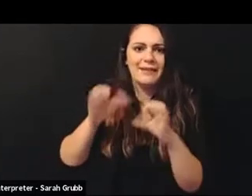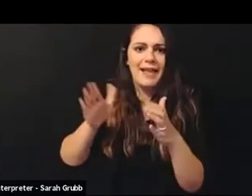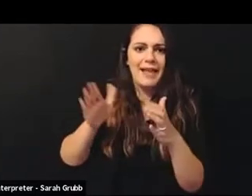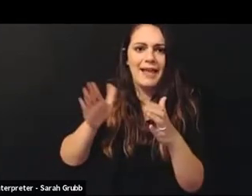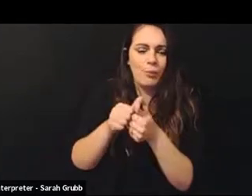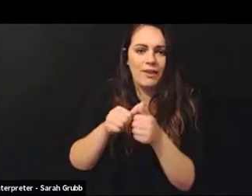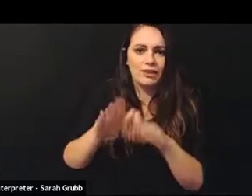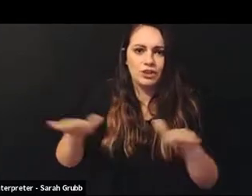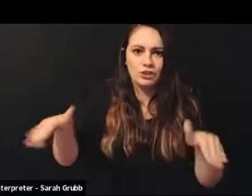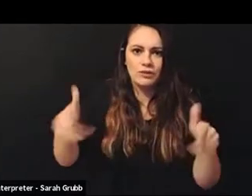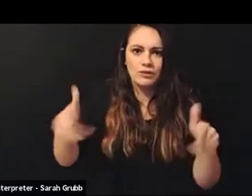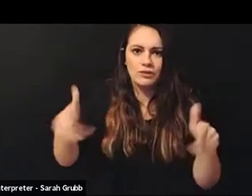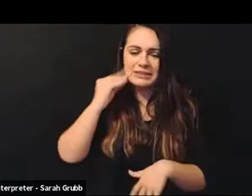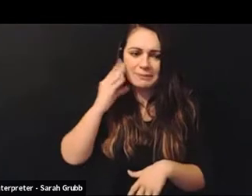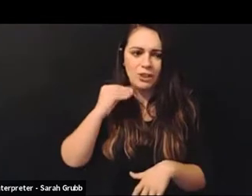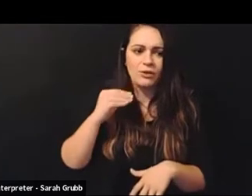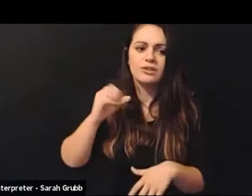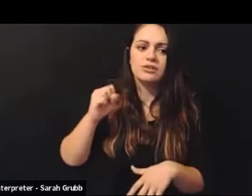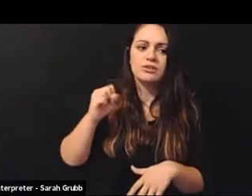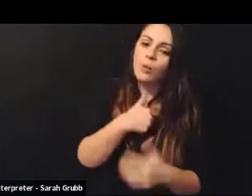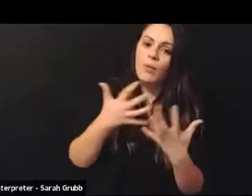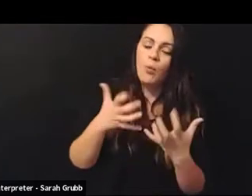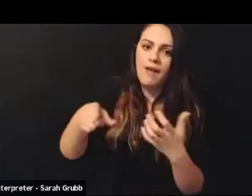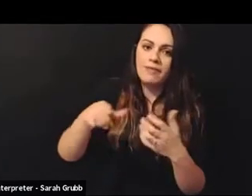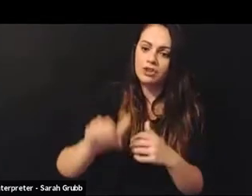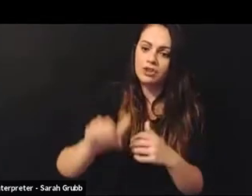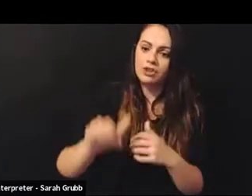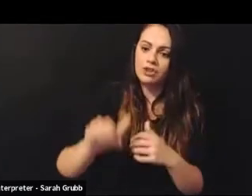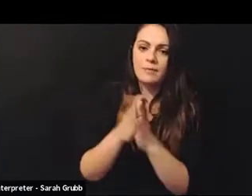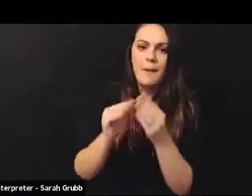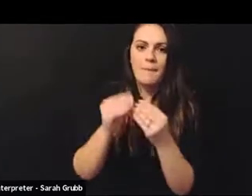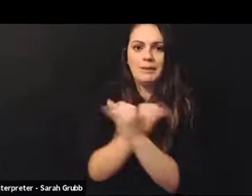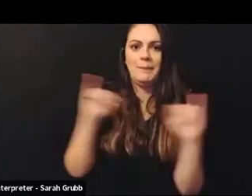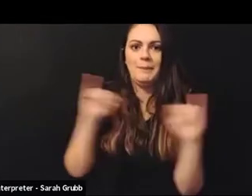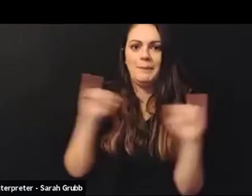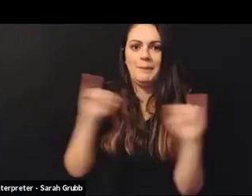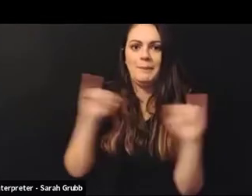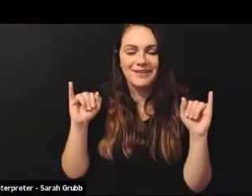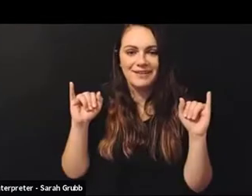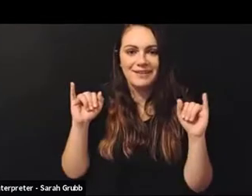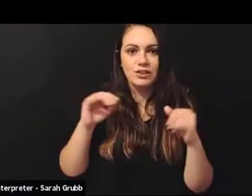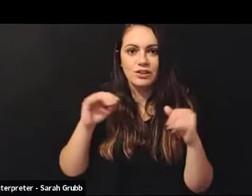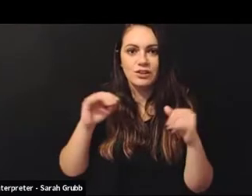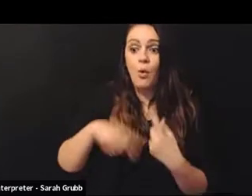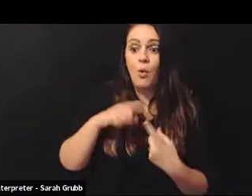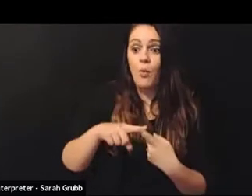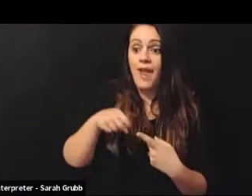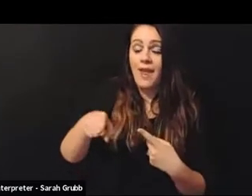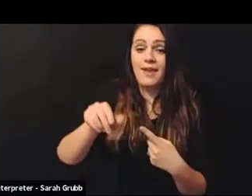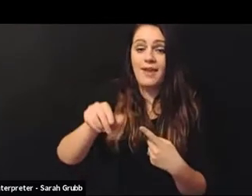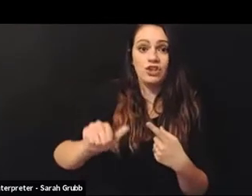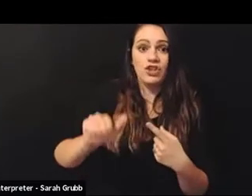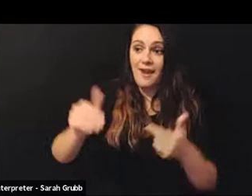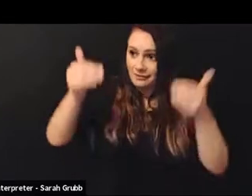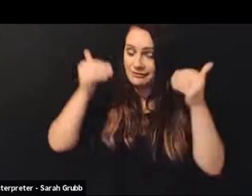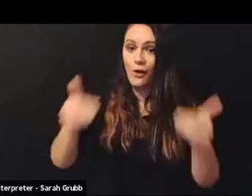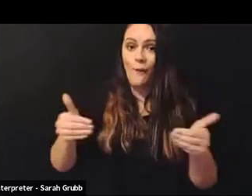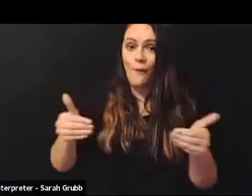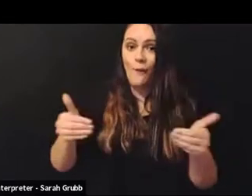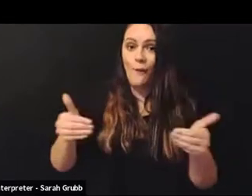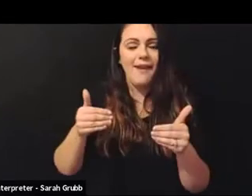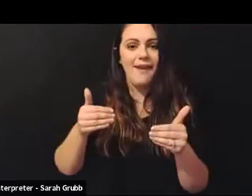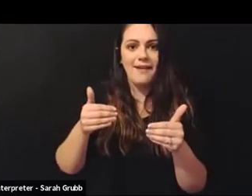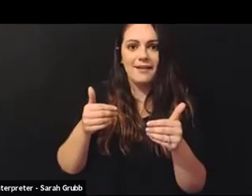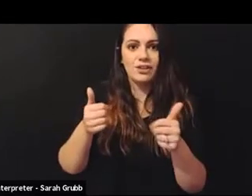to showing initiation. So we're going to build whenever the child makes an initiation or demonstrates an action or attempts to